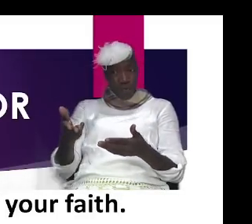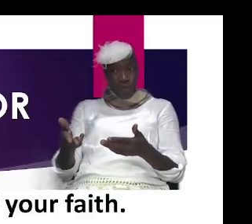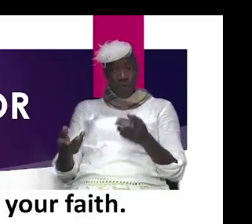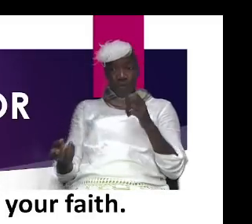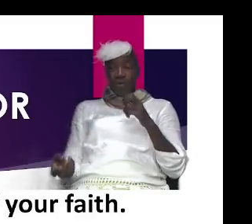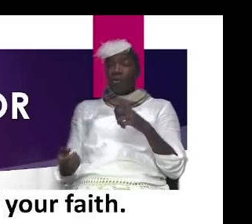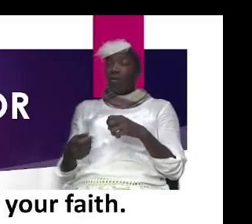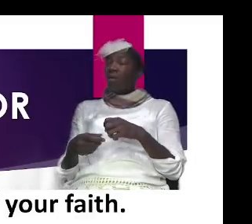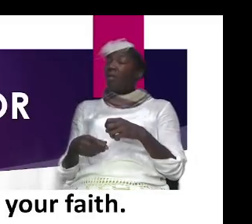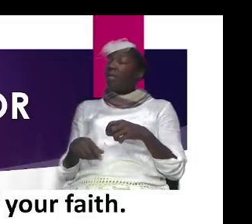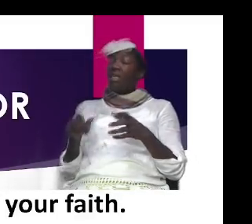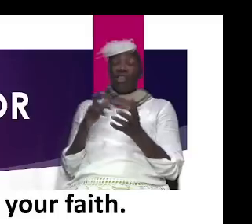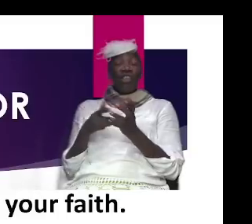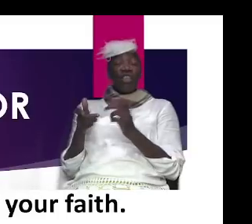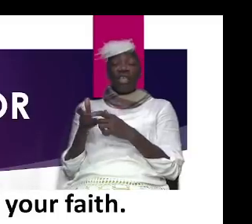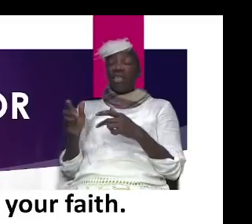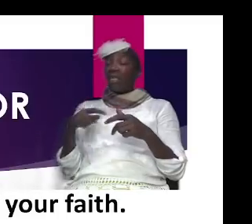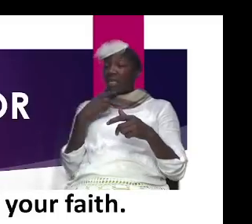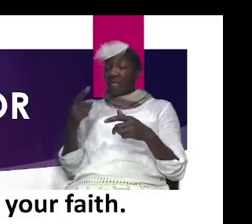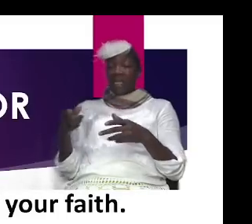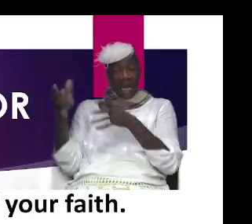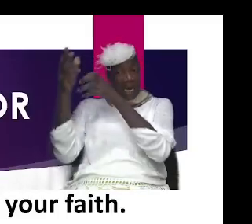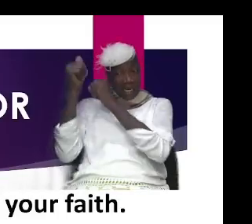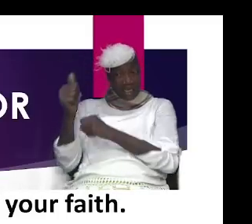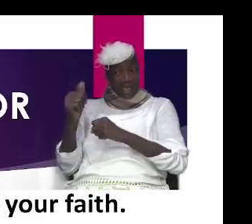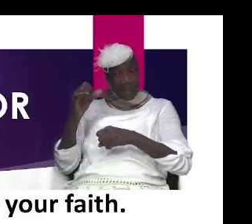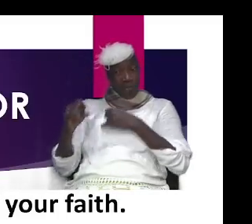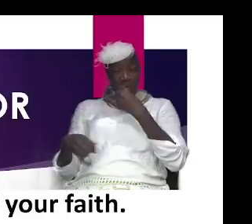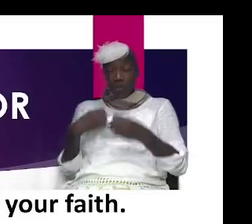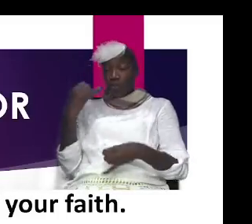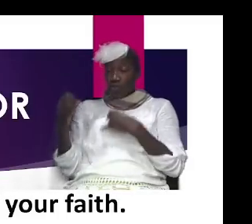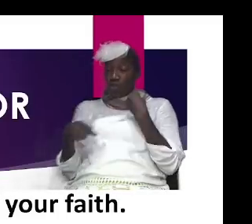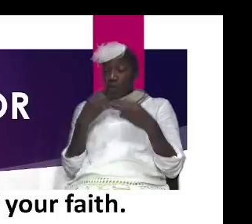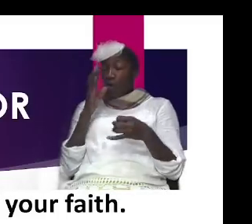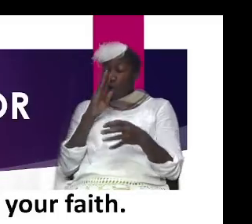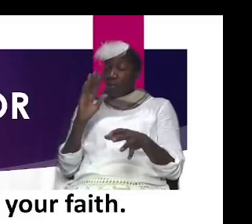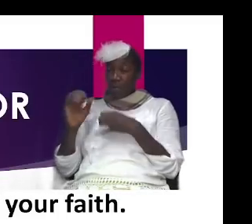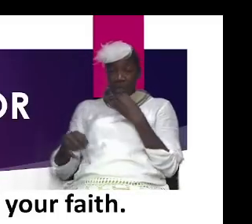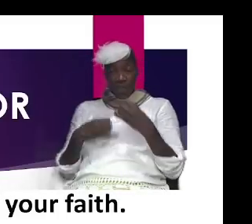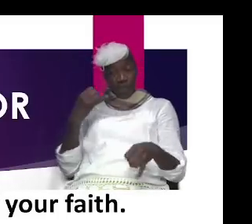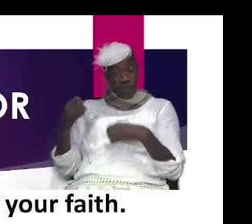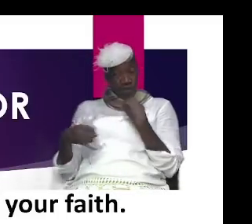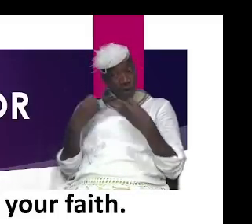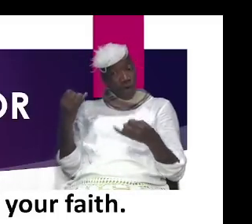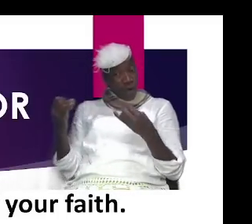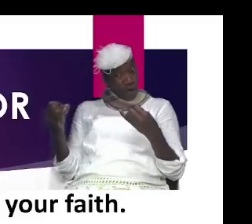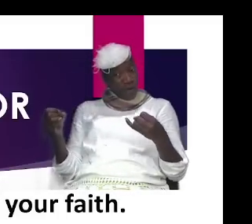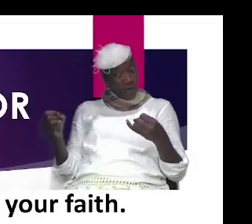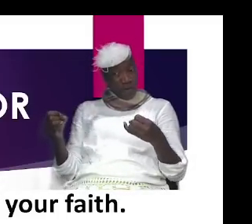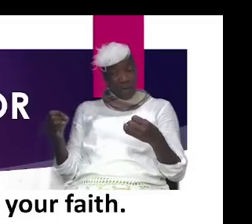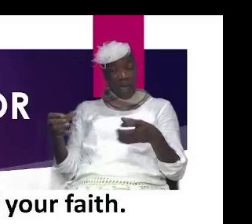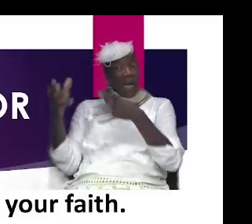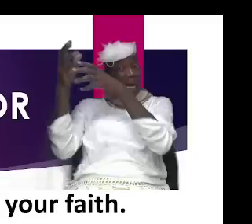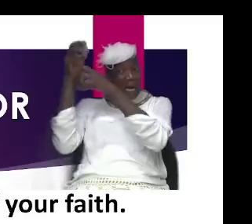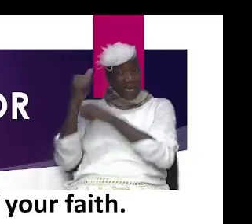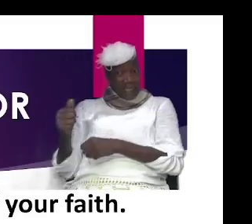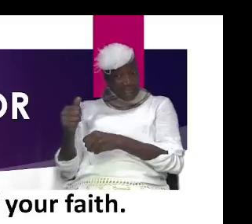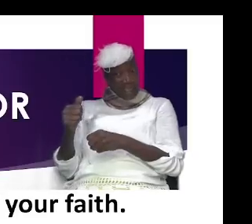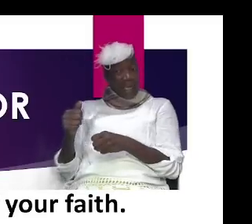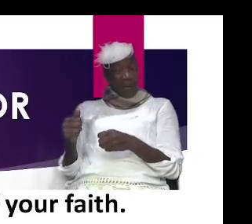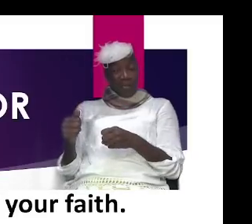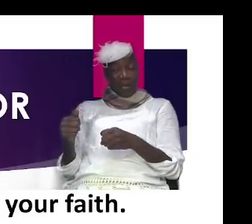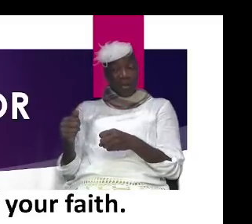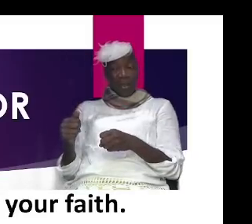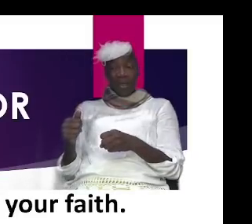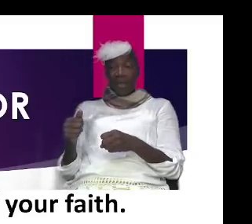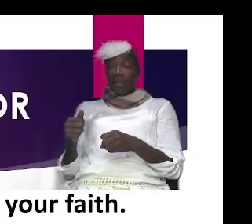saying, accept with joy. Be joyful and accept the injustice that is meted against